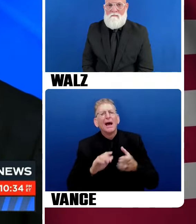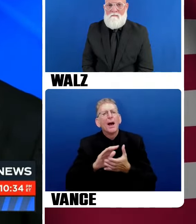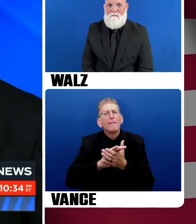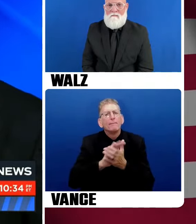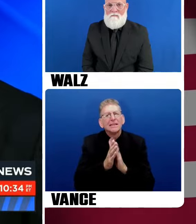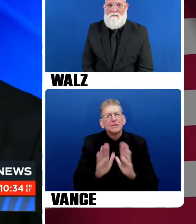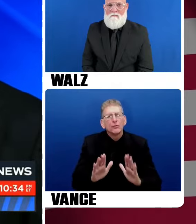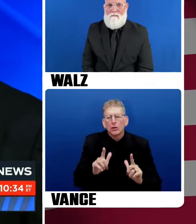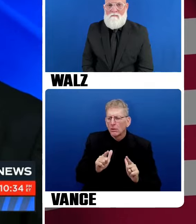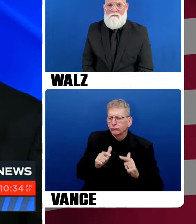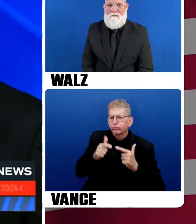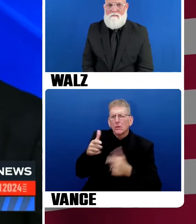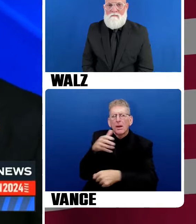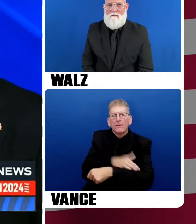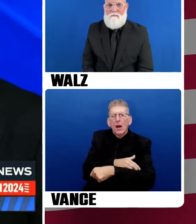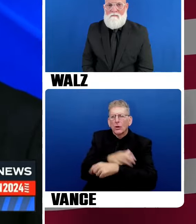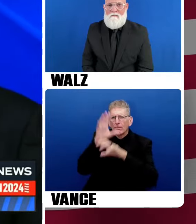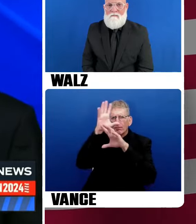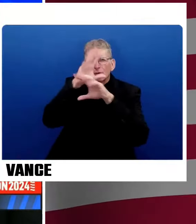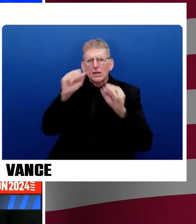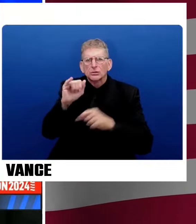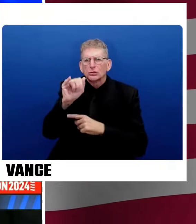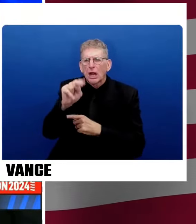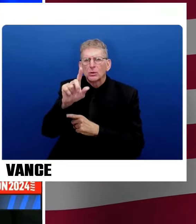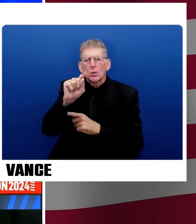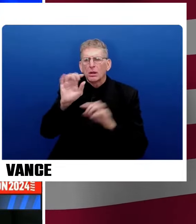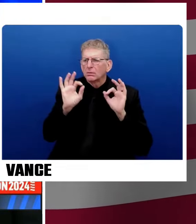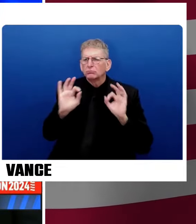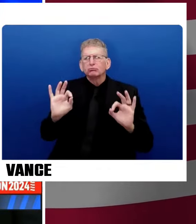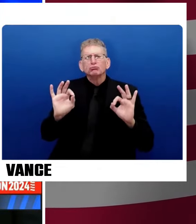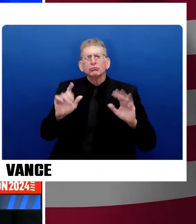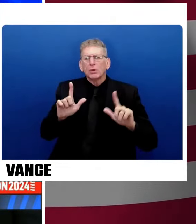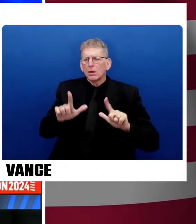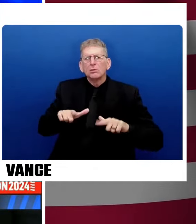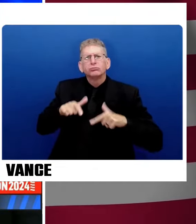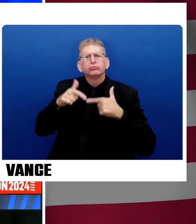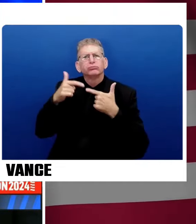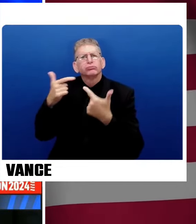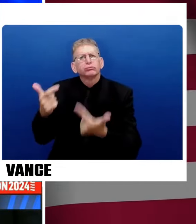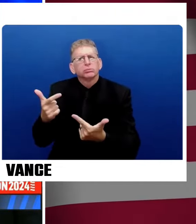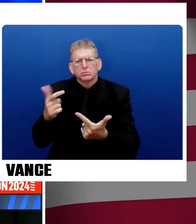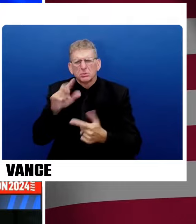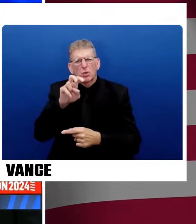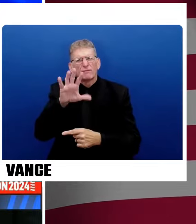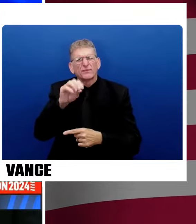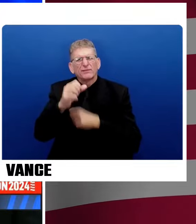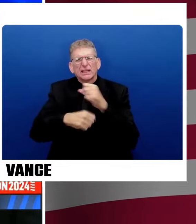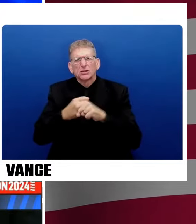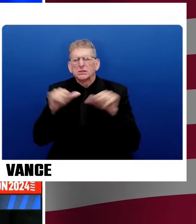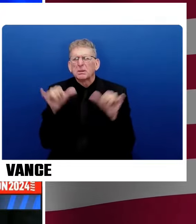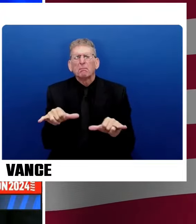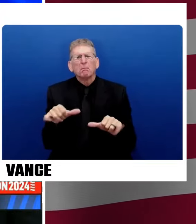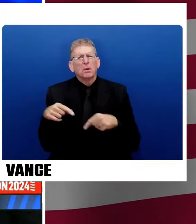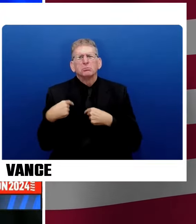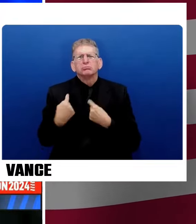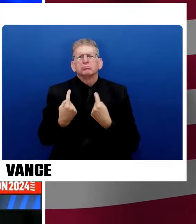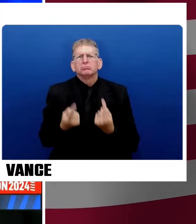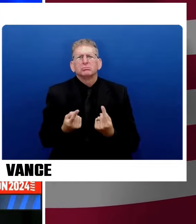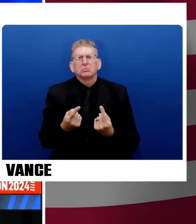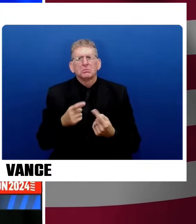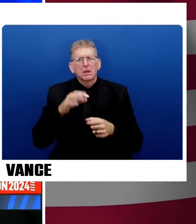going to shake hands after this debate and after this election. And of course, I hope that we win, and I think we're going to win. But if Tim Walz is the next vice president, he'll have